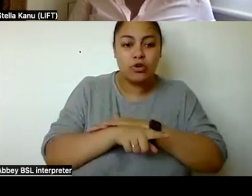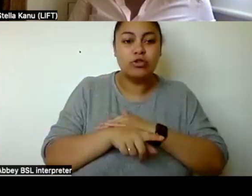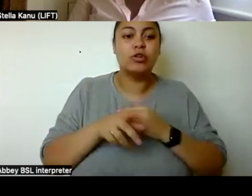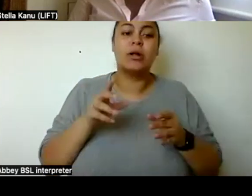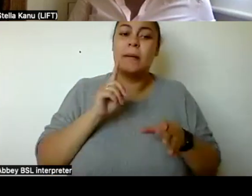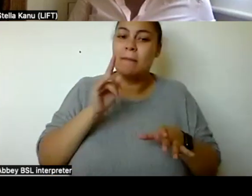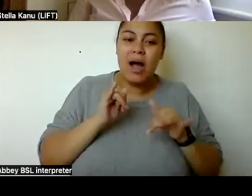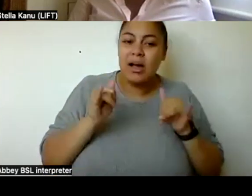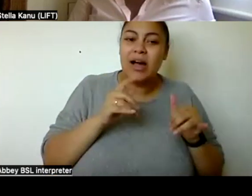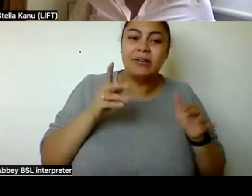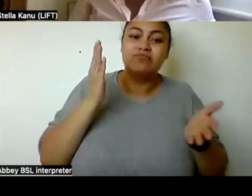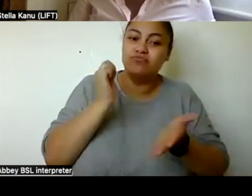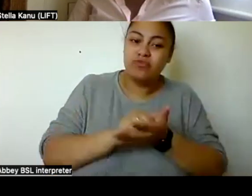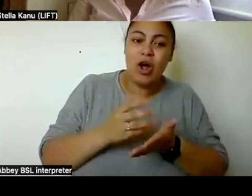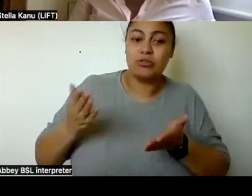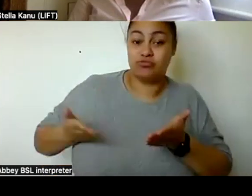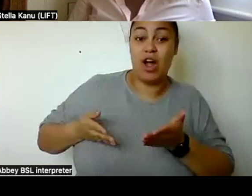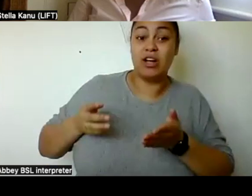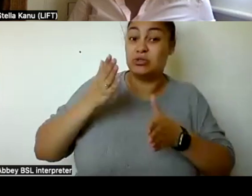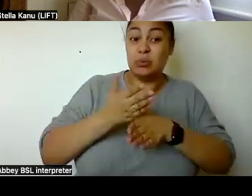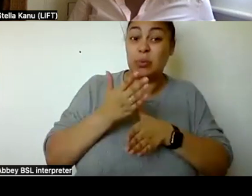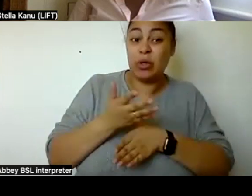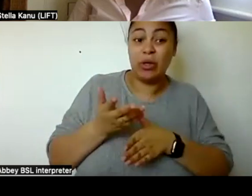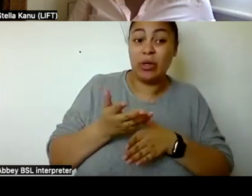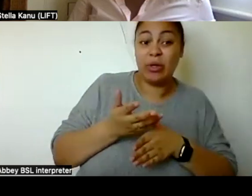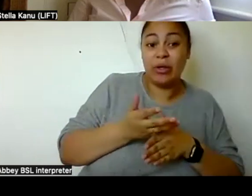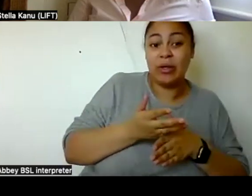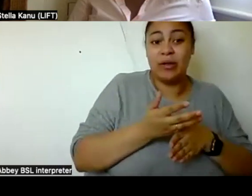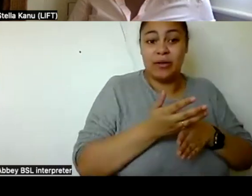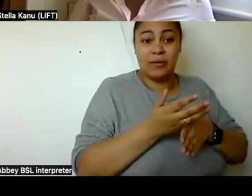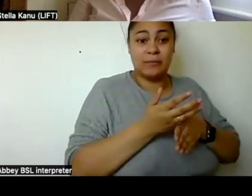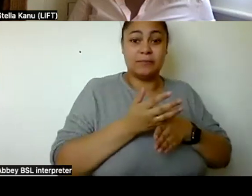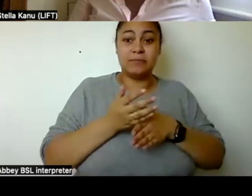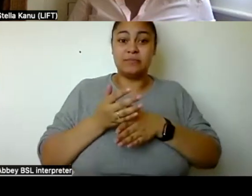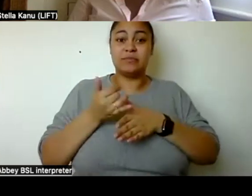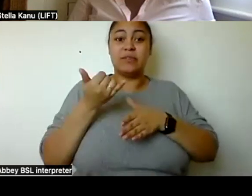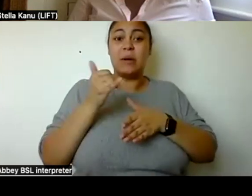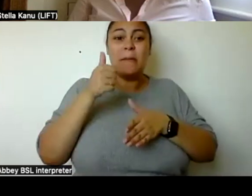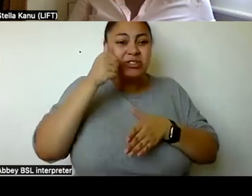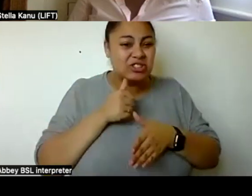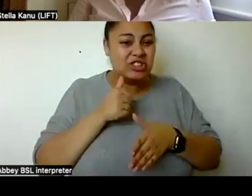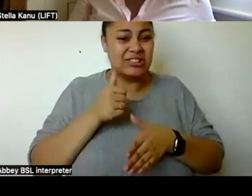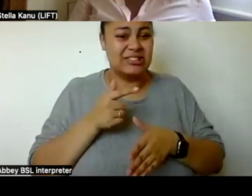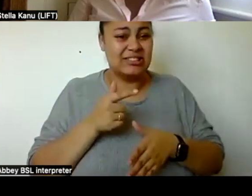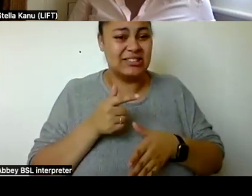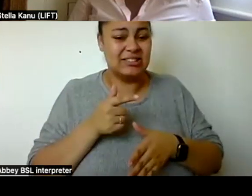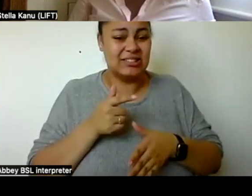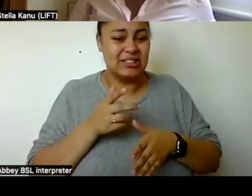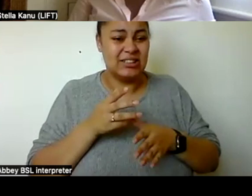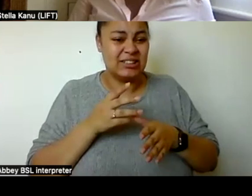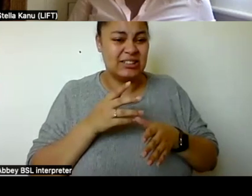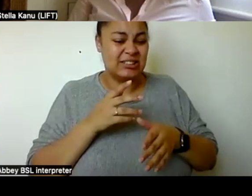might be moved around the country. You might be treated with